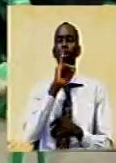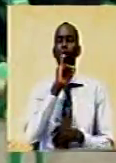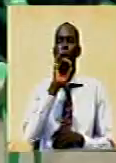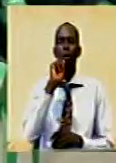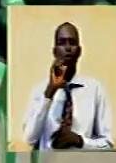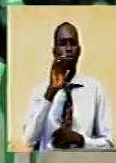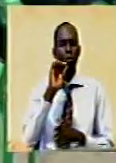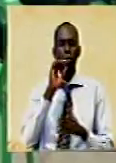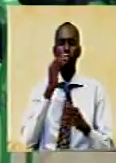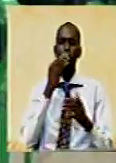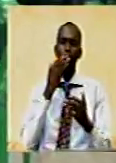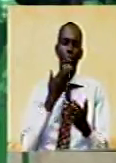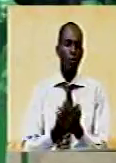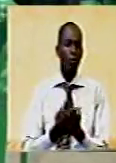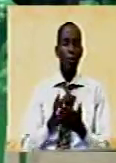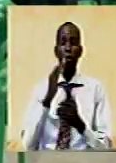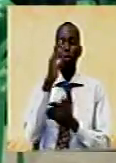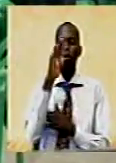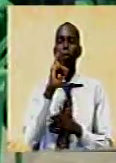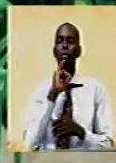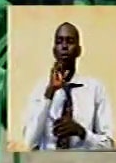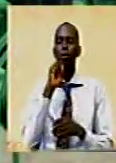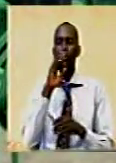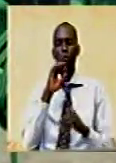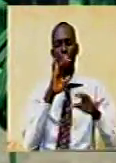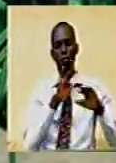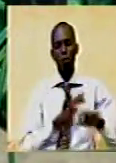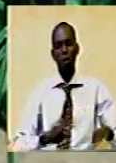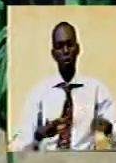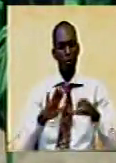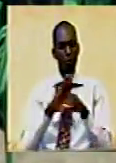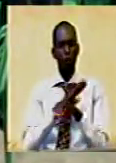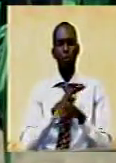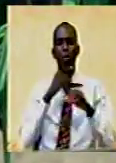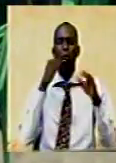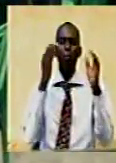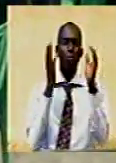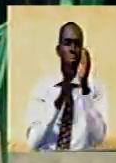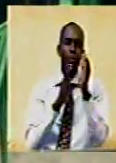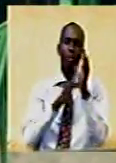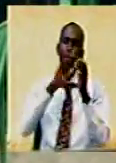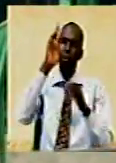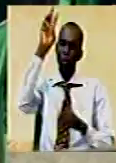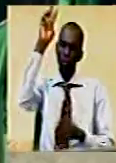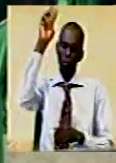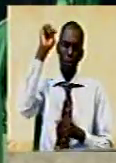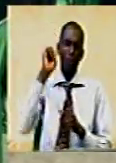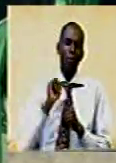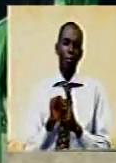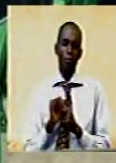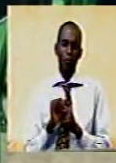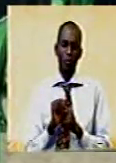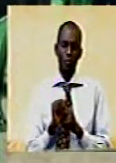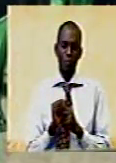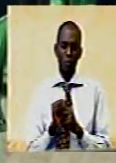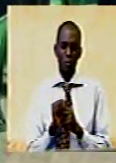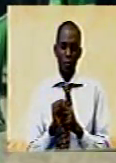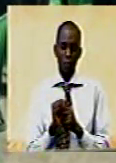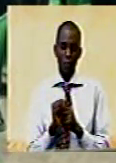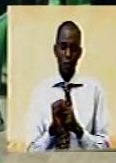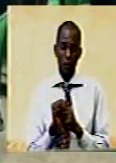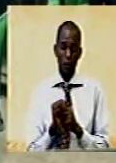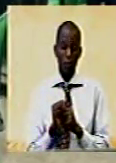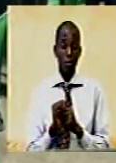Praise the name of the Lord. God is so good. God is so merciful.